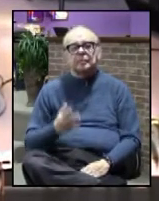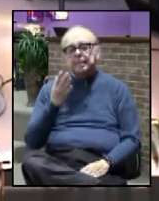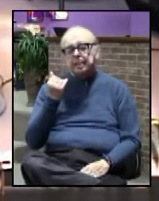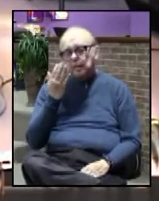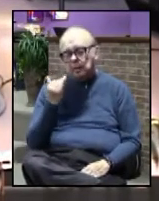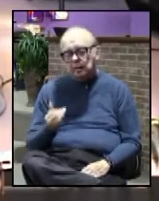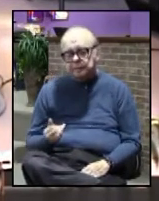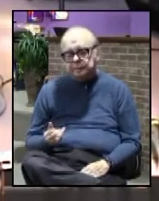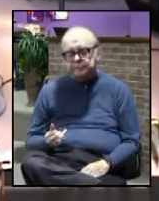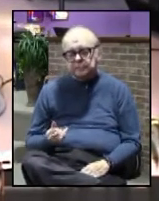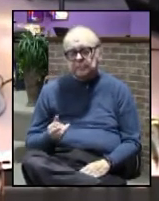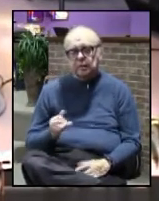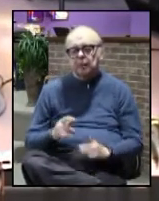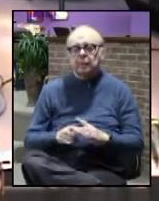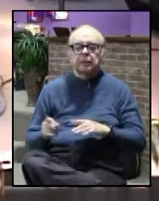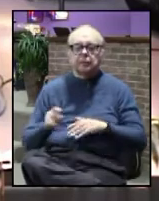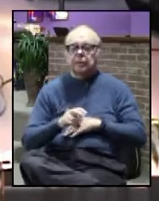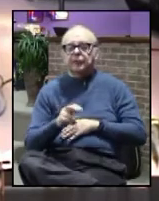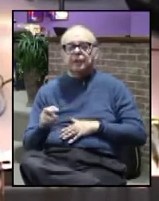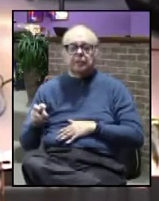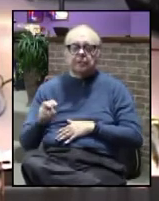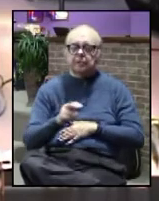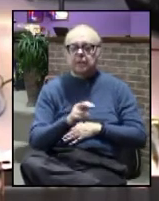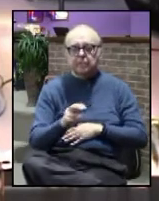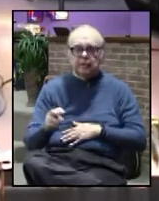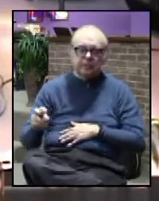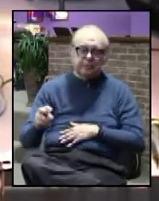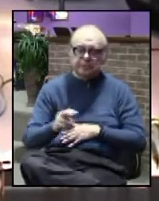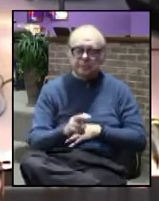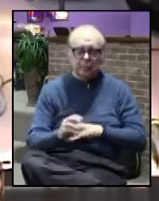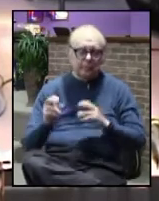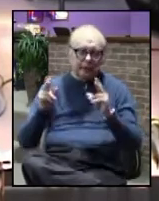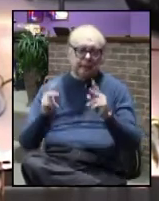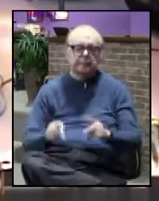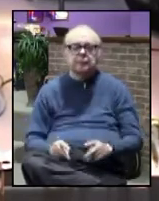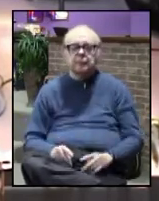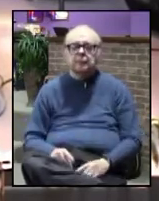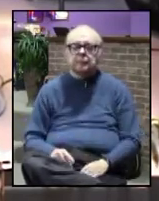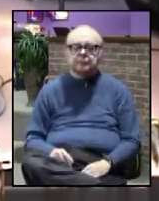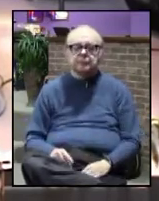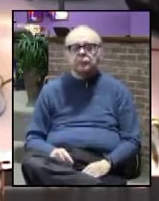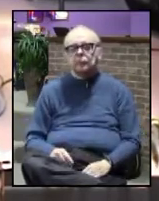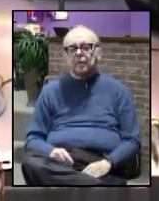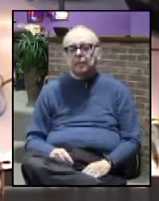Because why? They begin drifting and drifting and drifting. No one